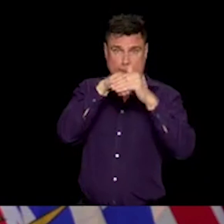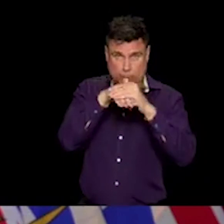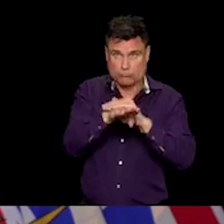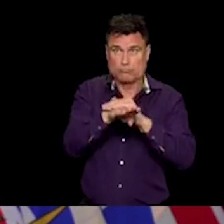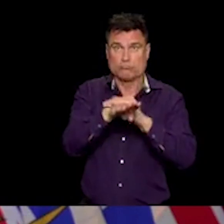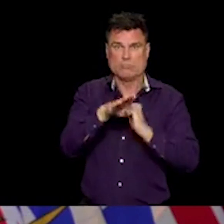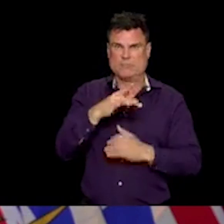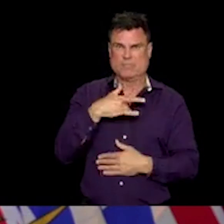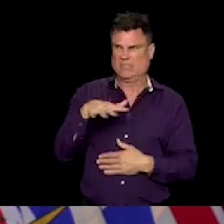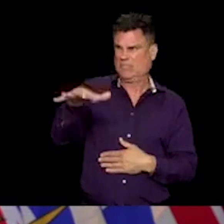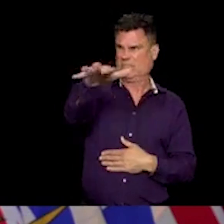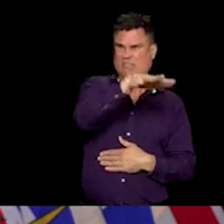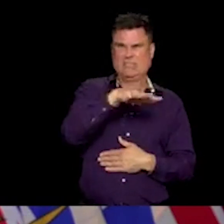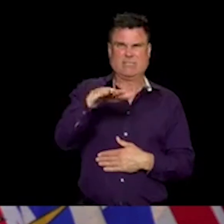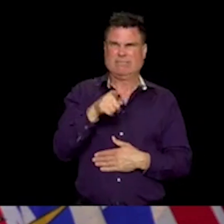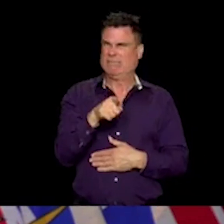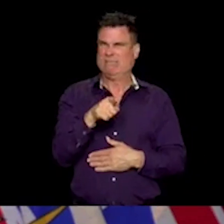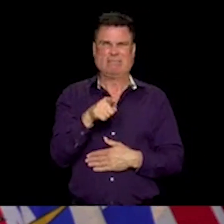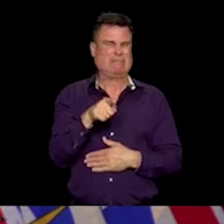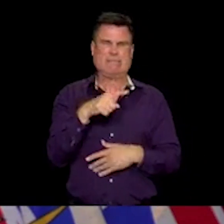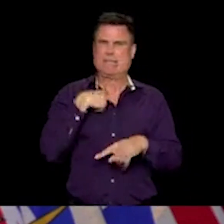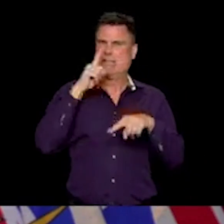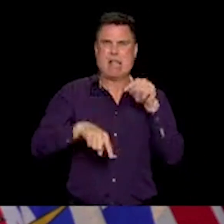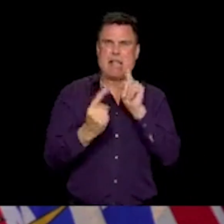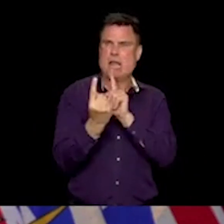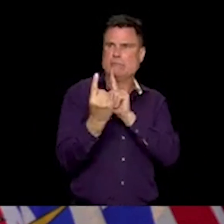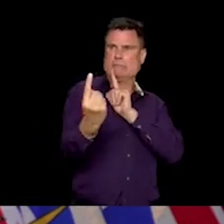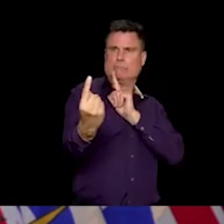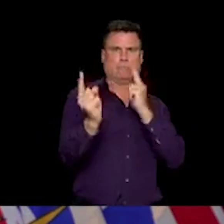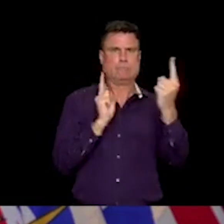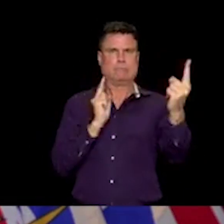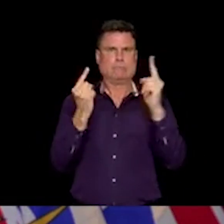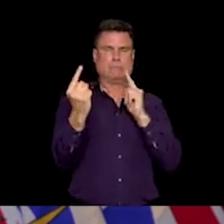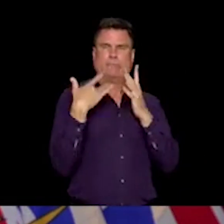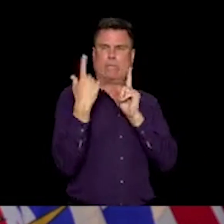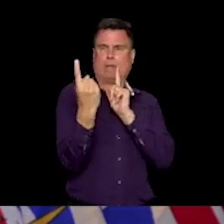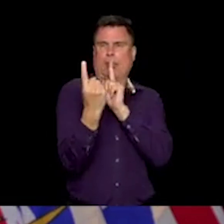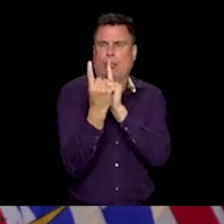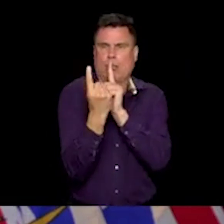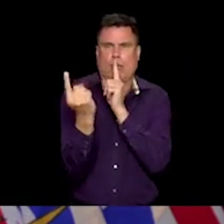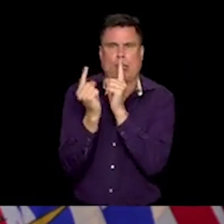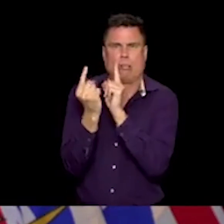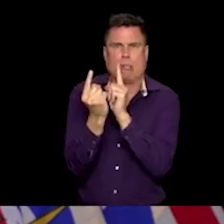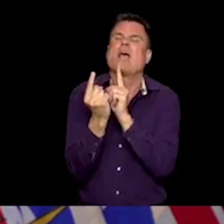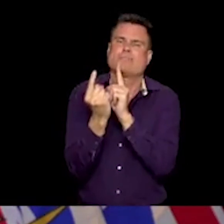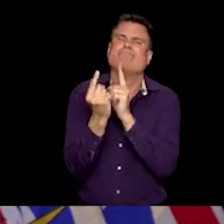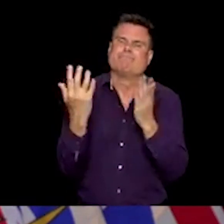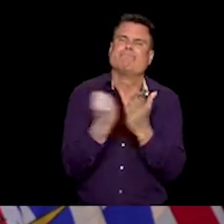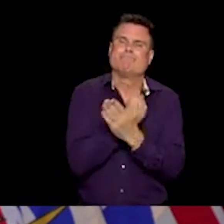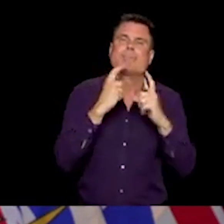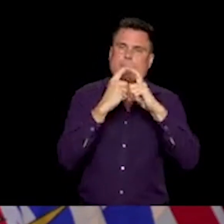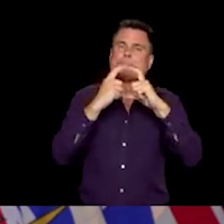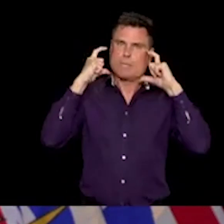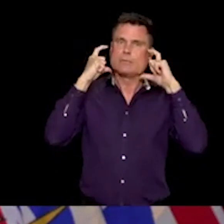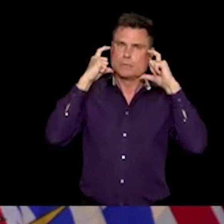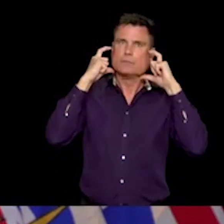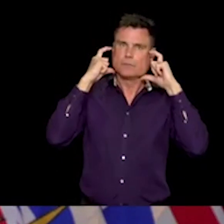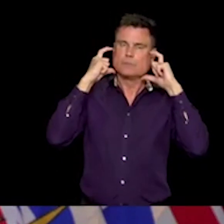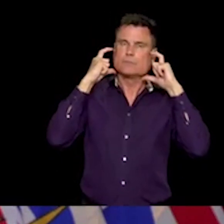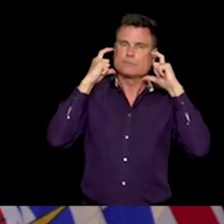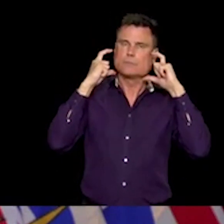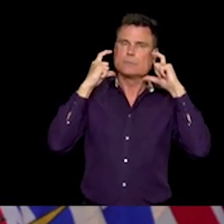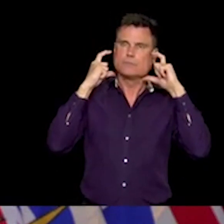that can be layered on to what we know works to prevent the transmission of COVID-19, and that includes the use of a non-medical mask in